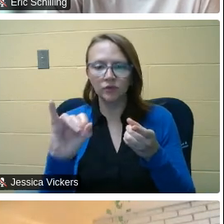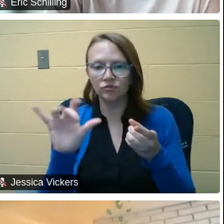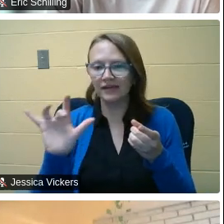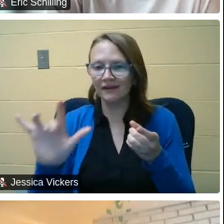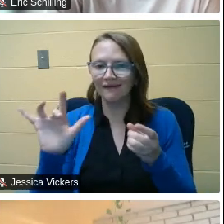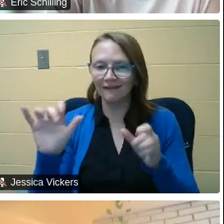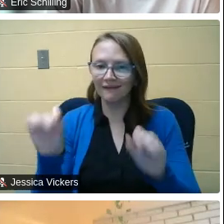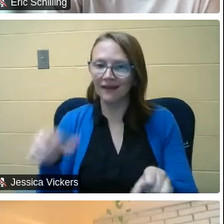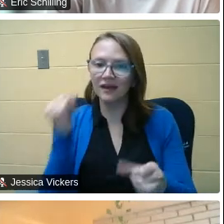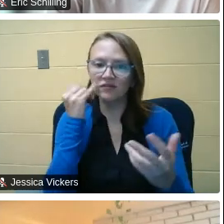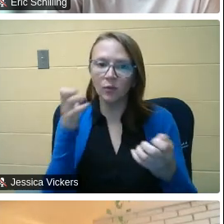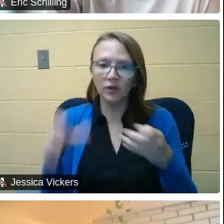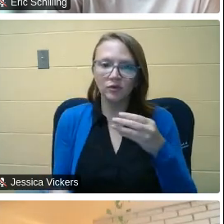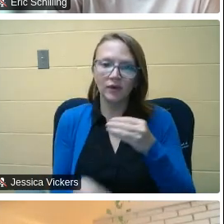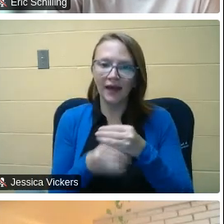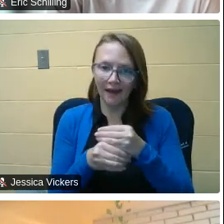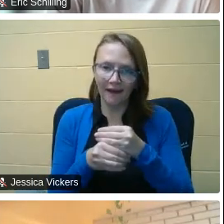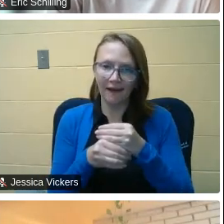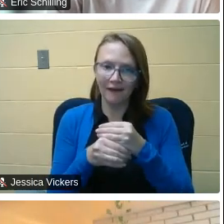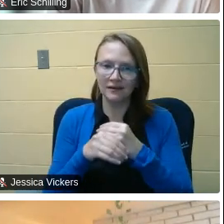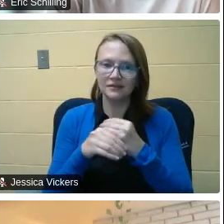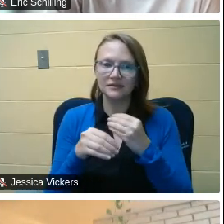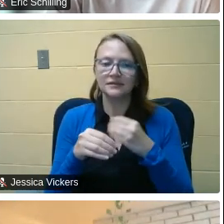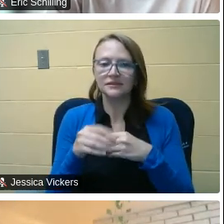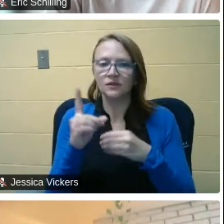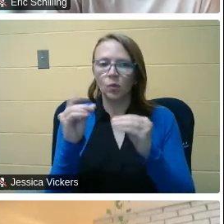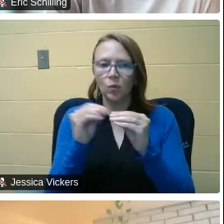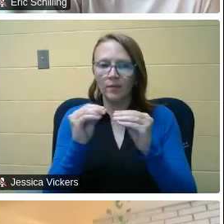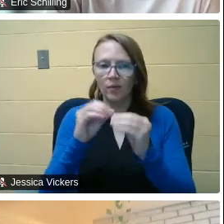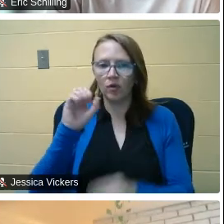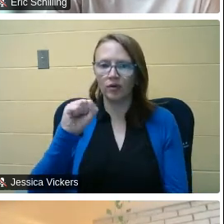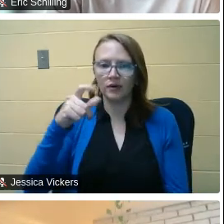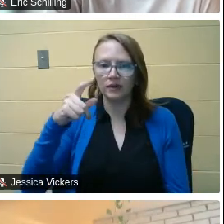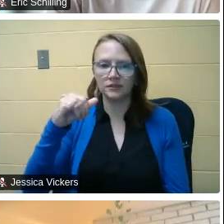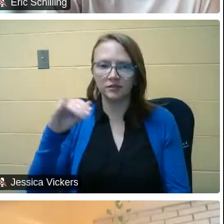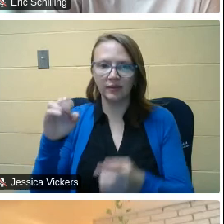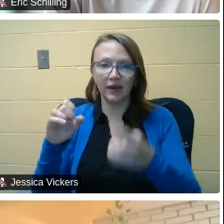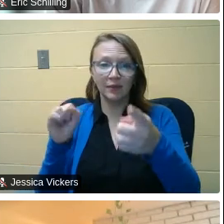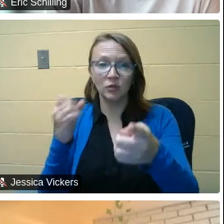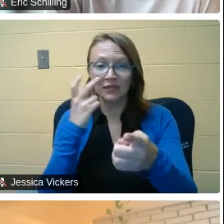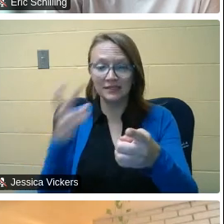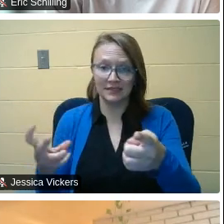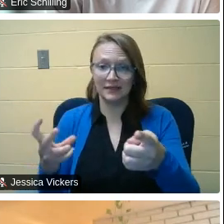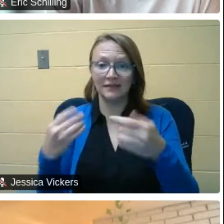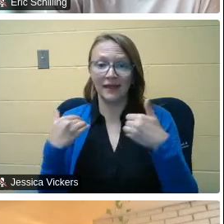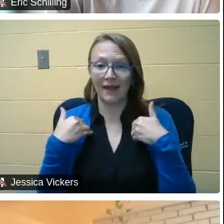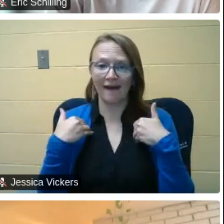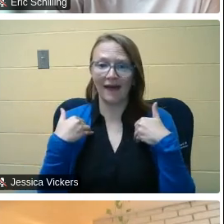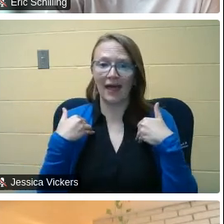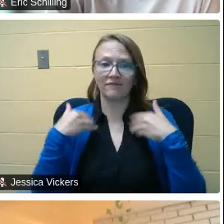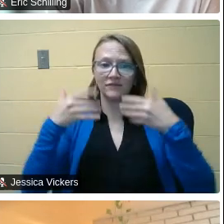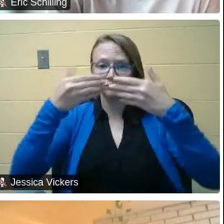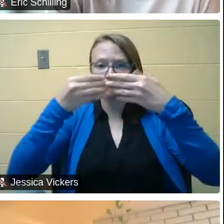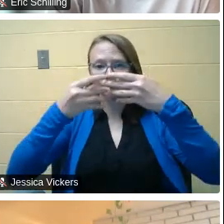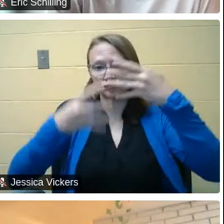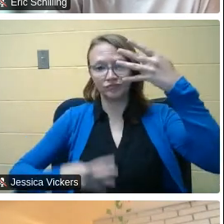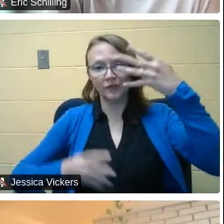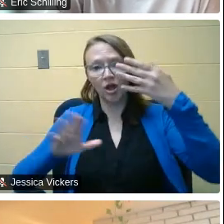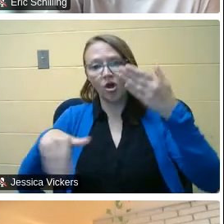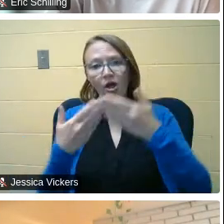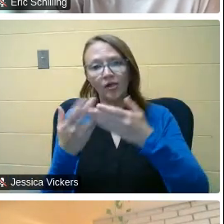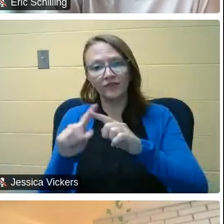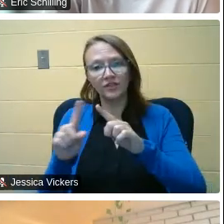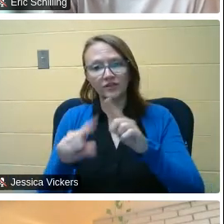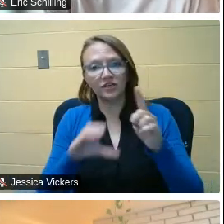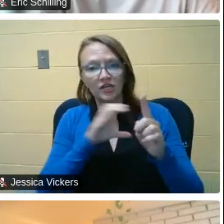add if you want to add another sprite. Another option, though, is to open up this sprite tray here, which is a list of all the different sprites or characters in your